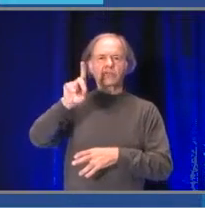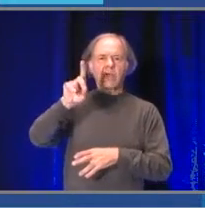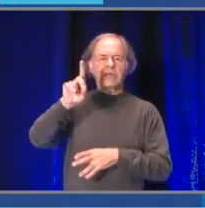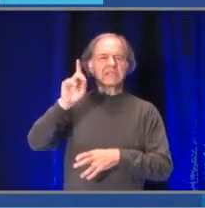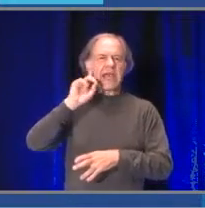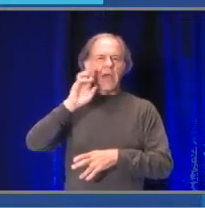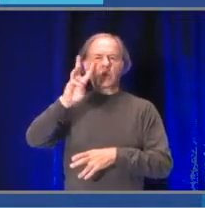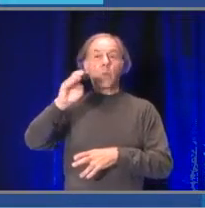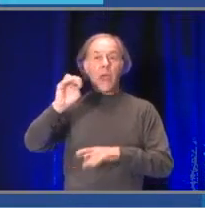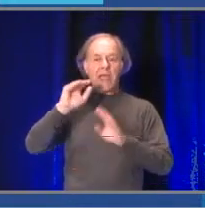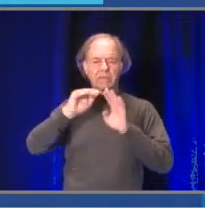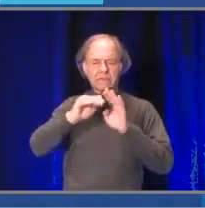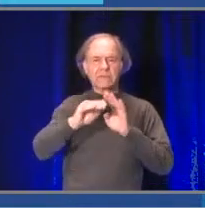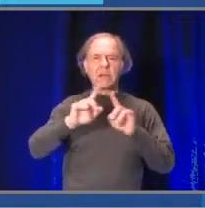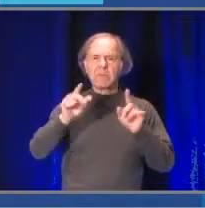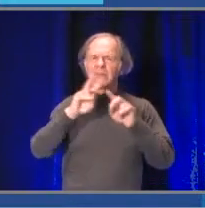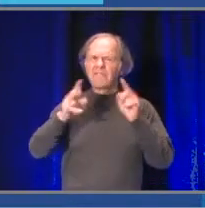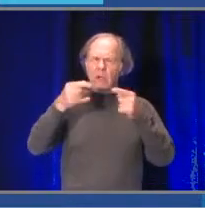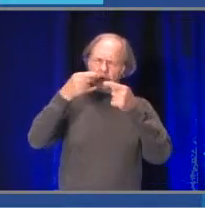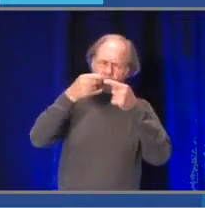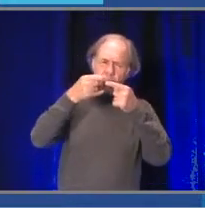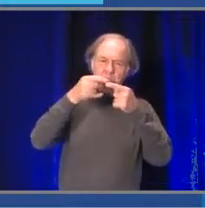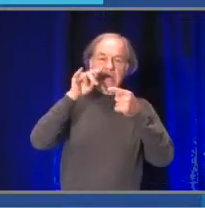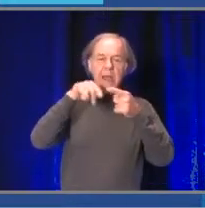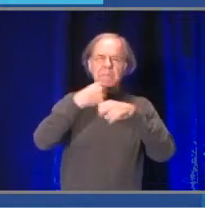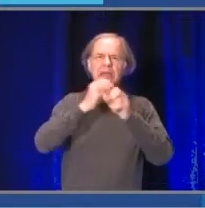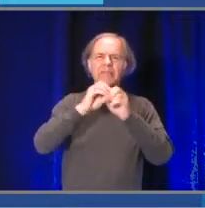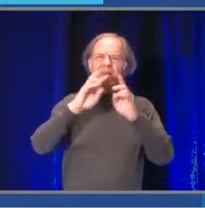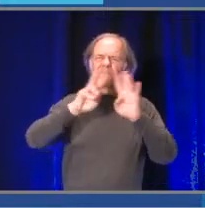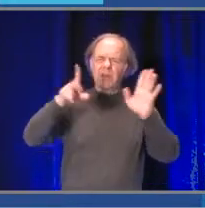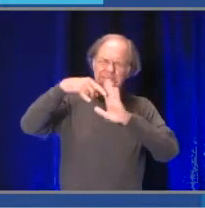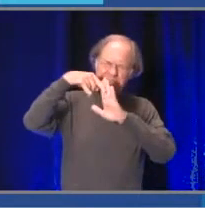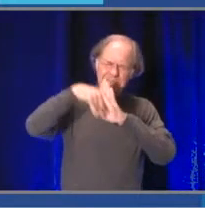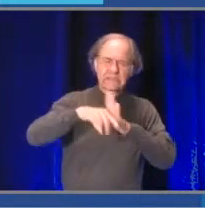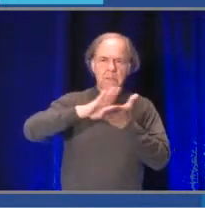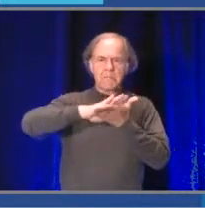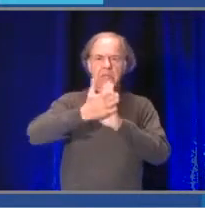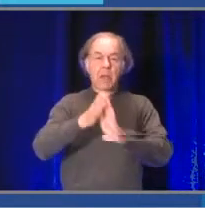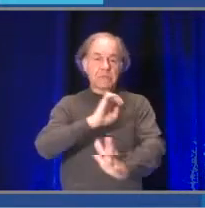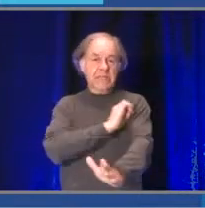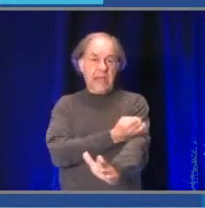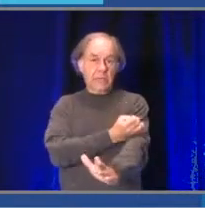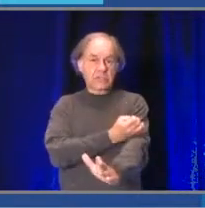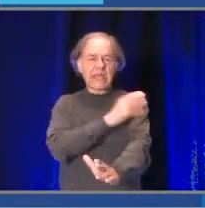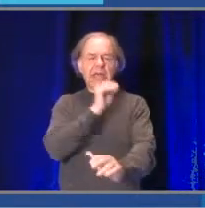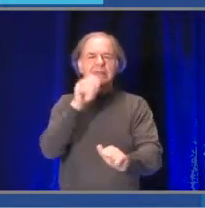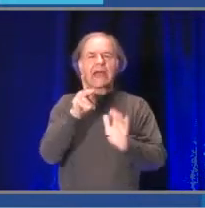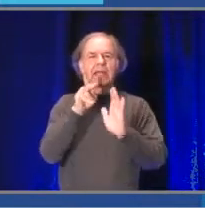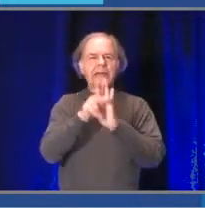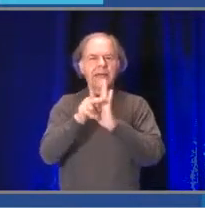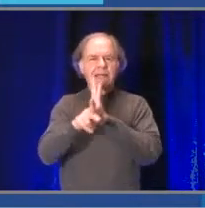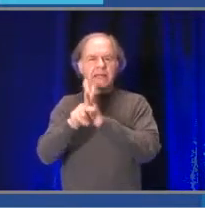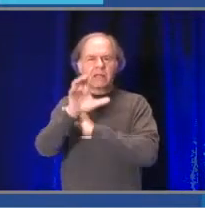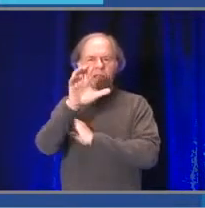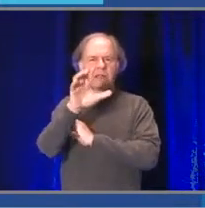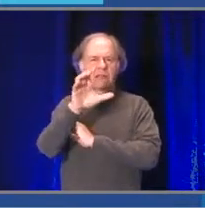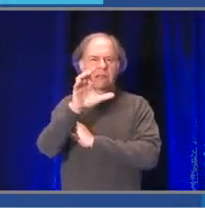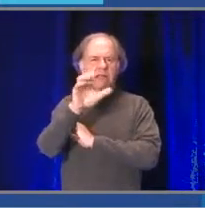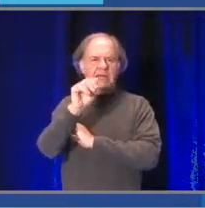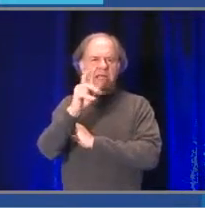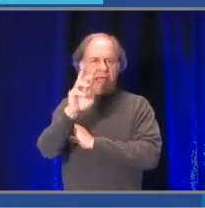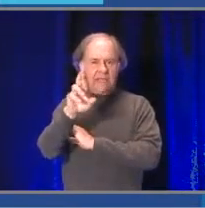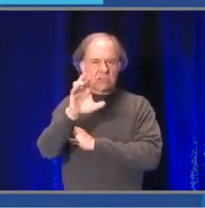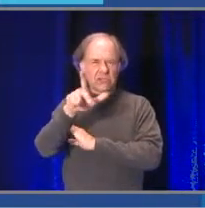short distance, concentrate that ultrasound waves into energy, and kill the cancer cells.